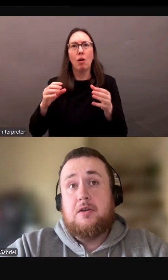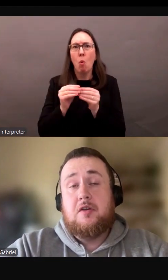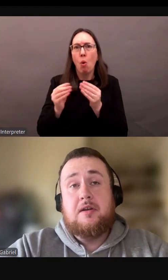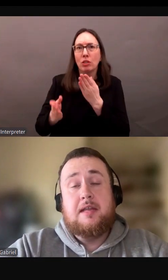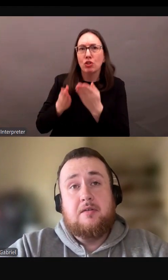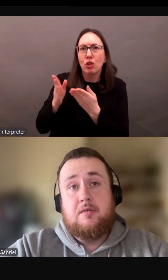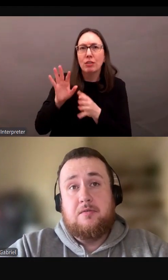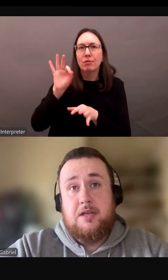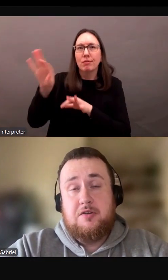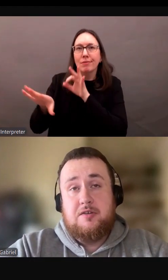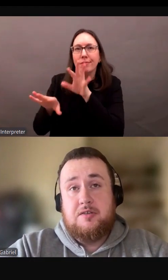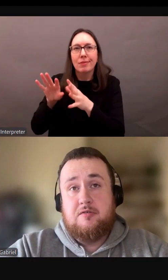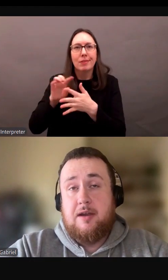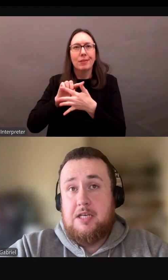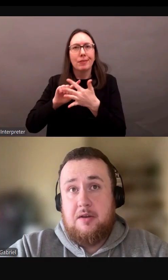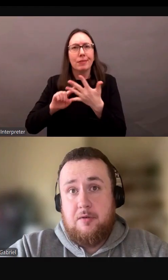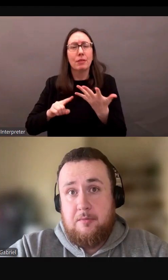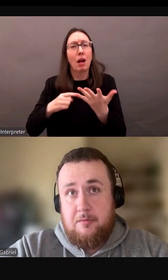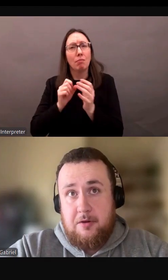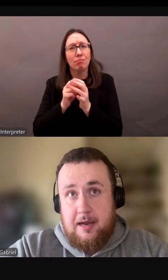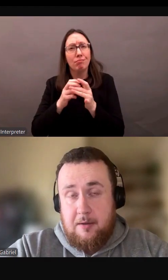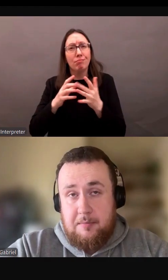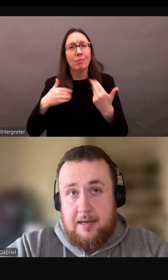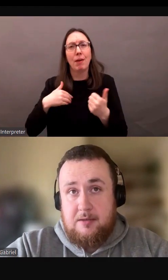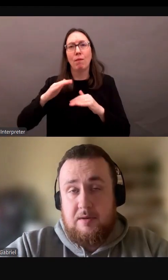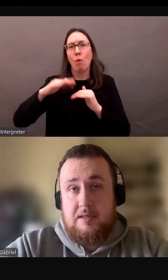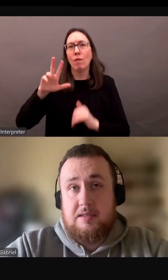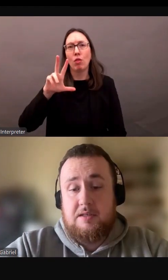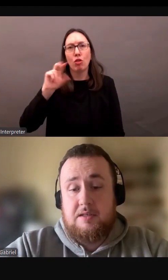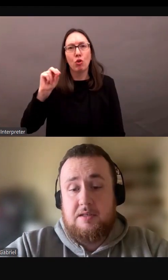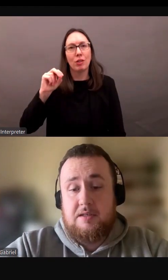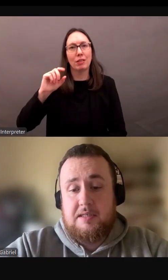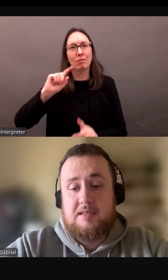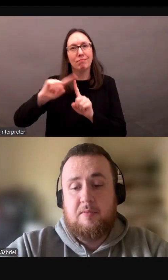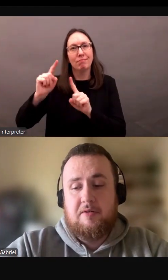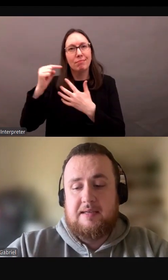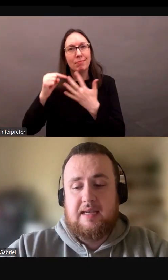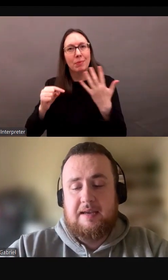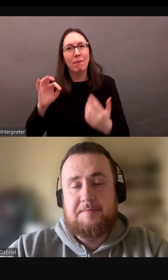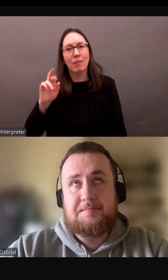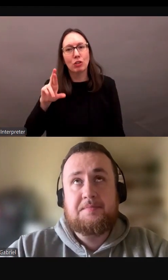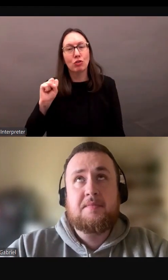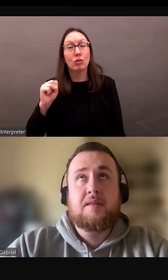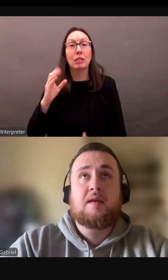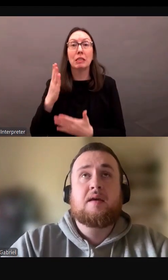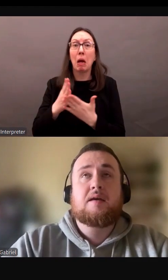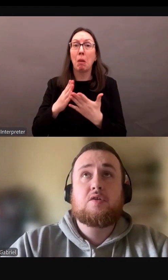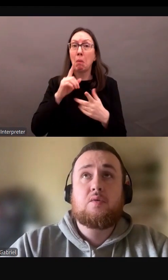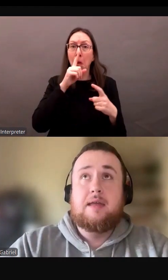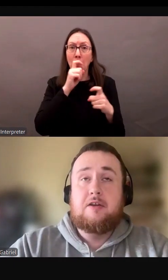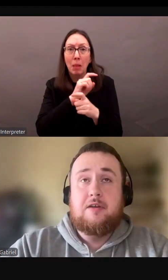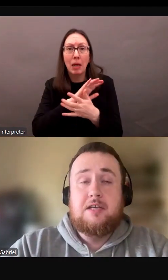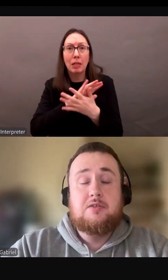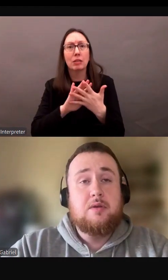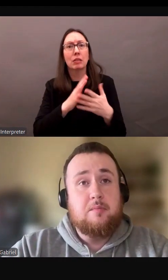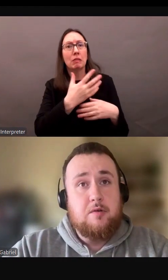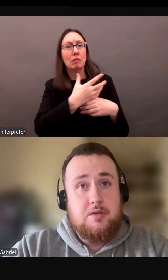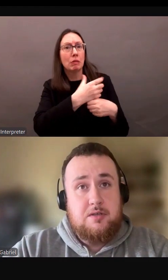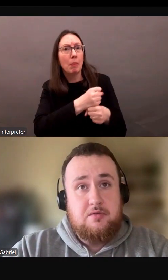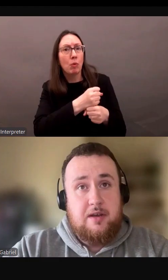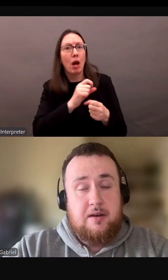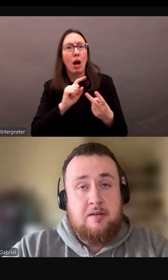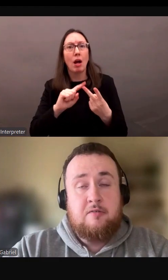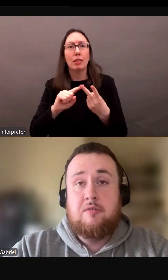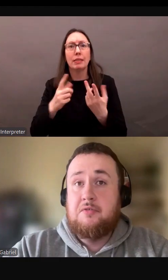over 30 different features, ranging from very complex ones such as summarizing, to integrations with